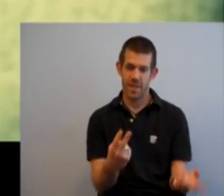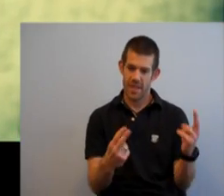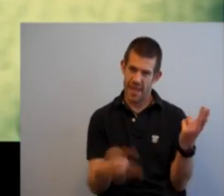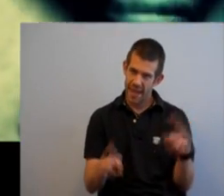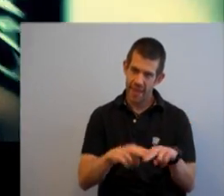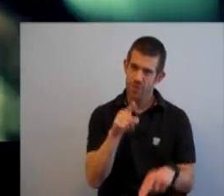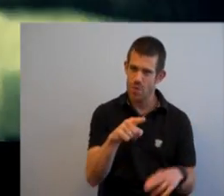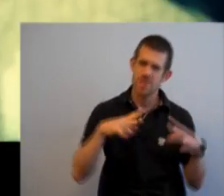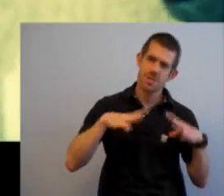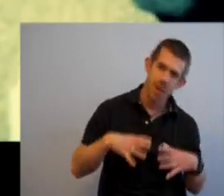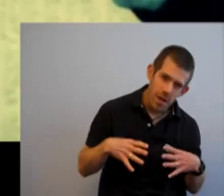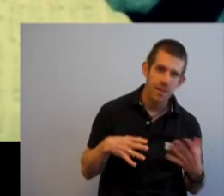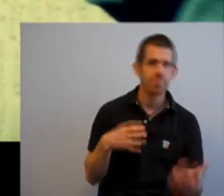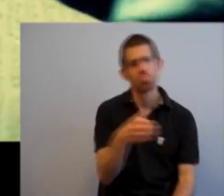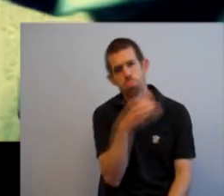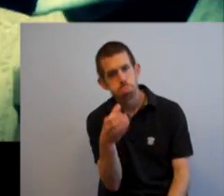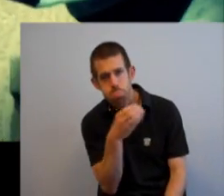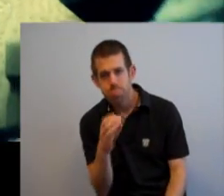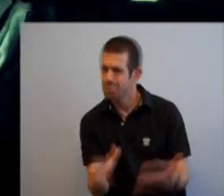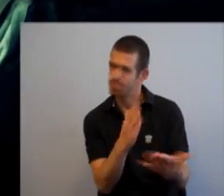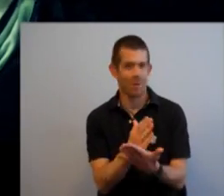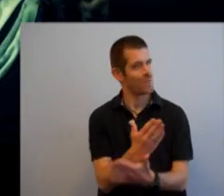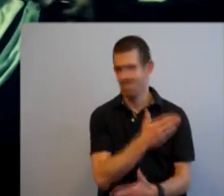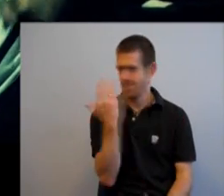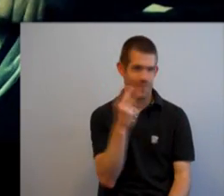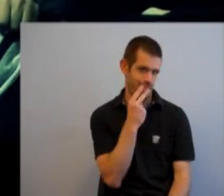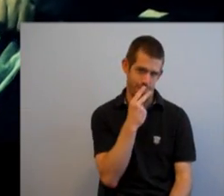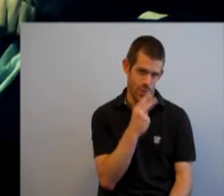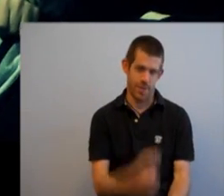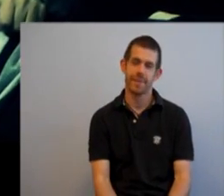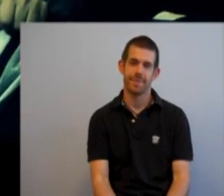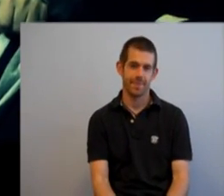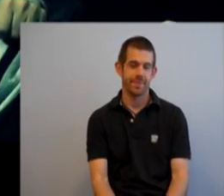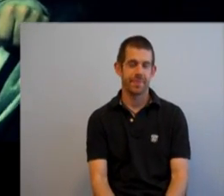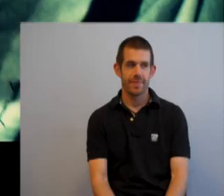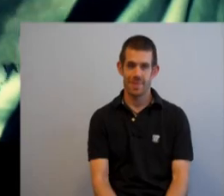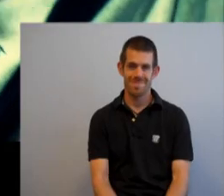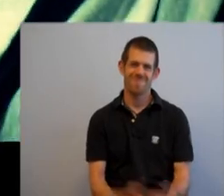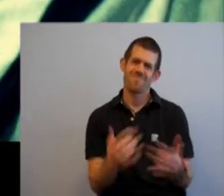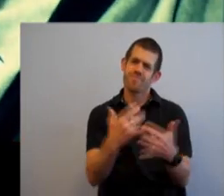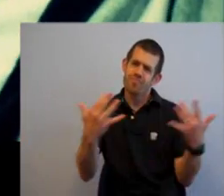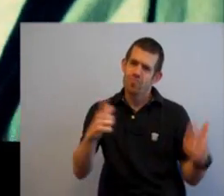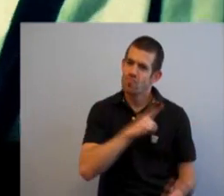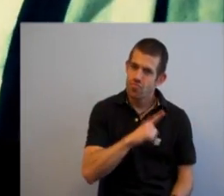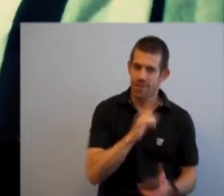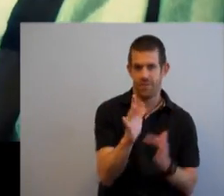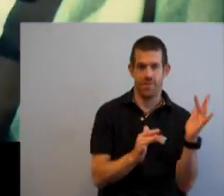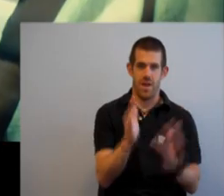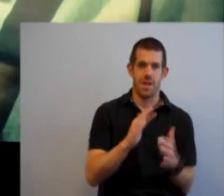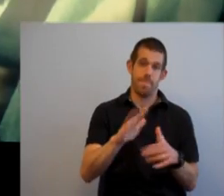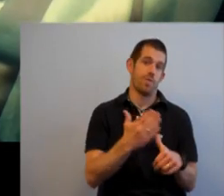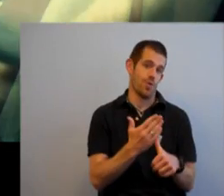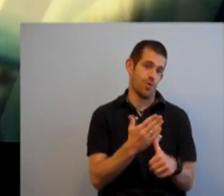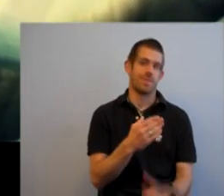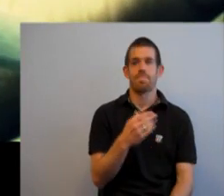And if you're tired or you're under the influence, you've had a drink, make sure you don't smoke. We have numerous occasions when people have